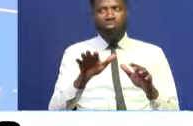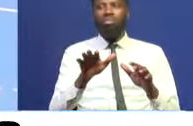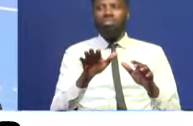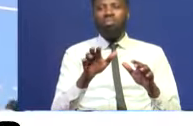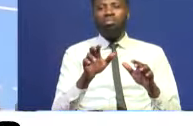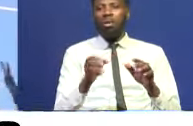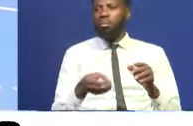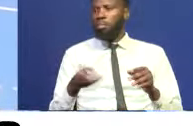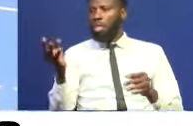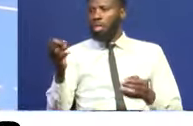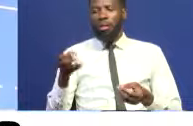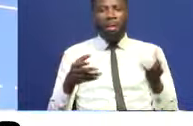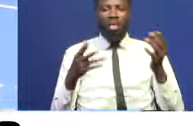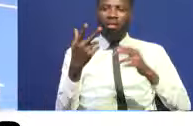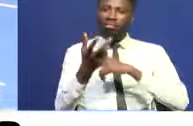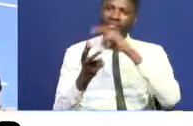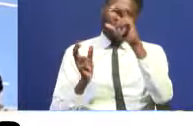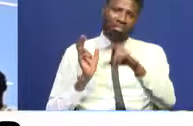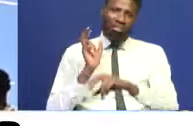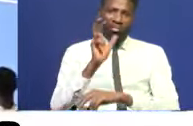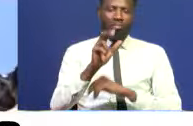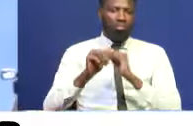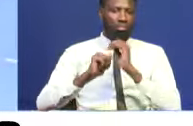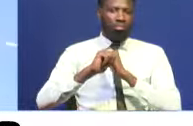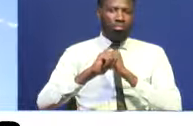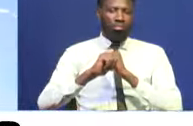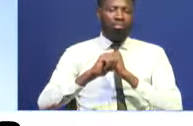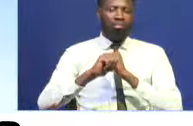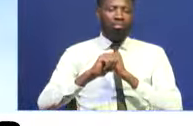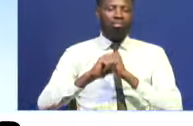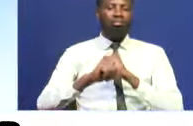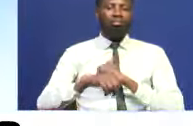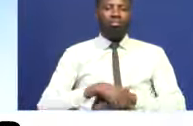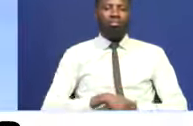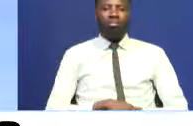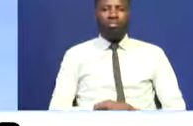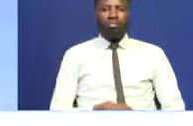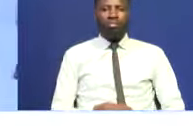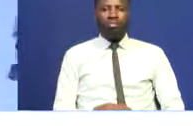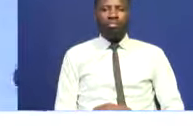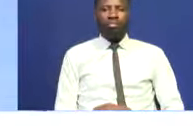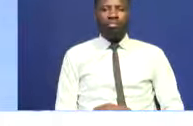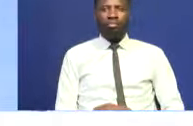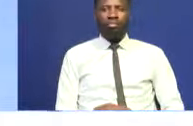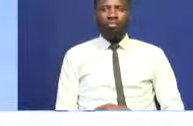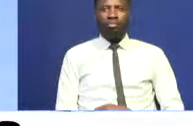passes and a strong, decisive lineup and critical finishing.